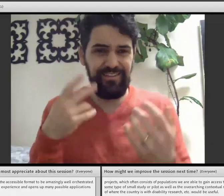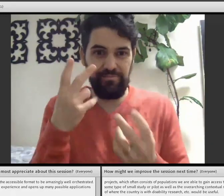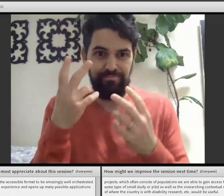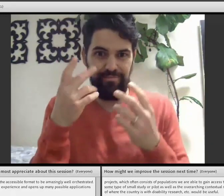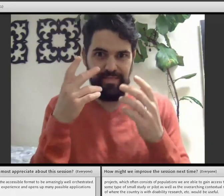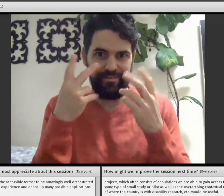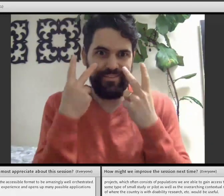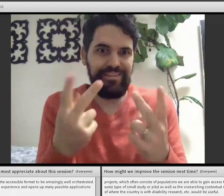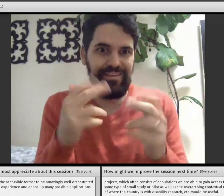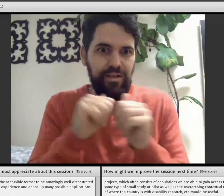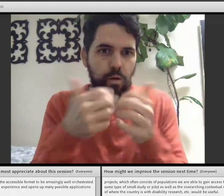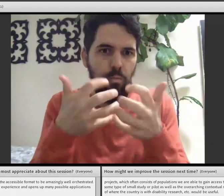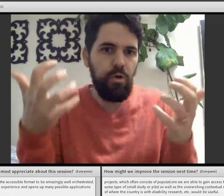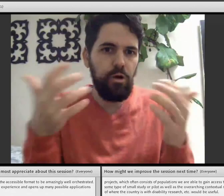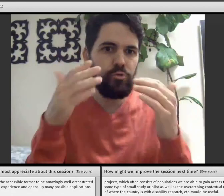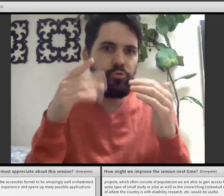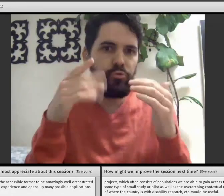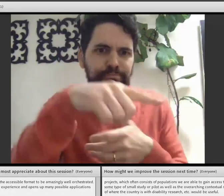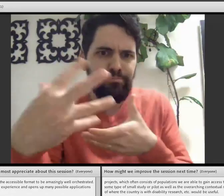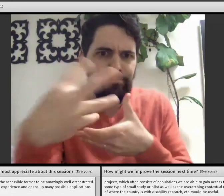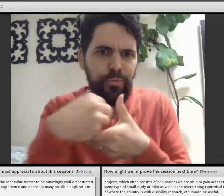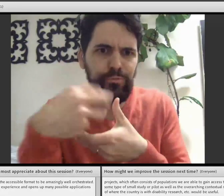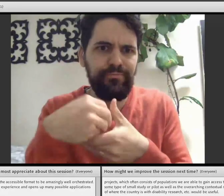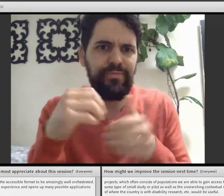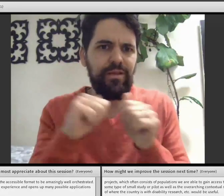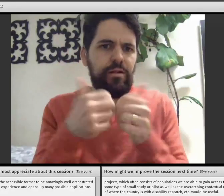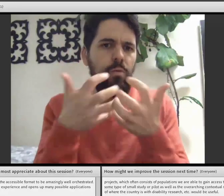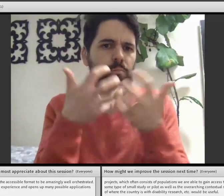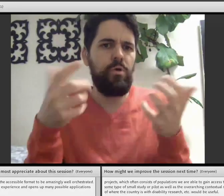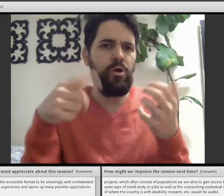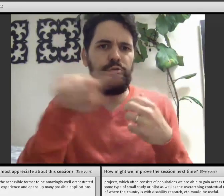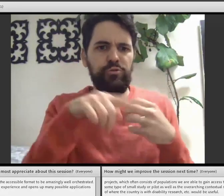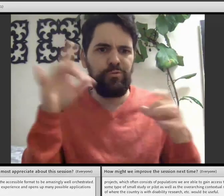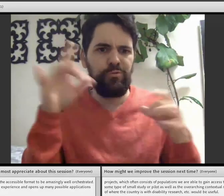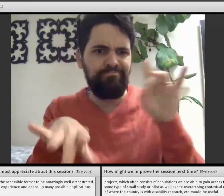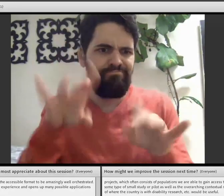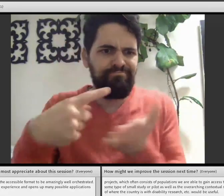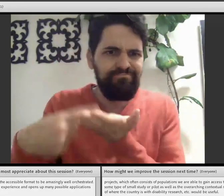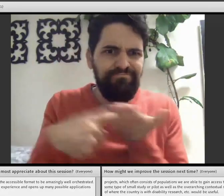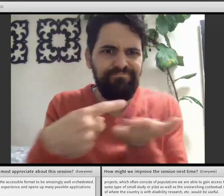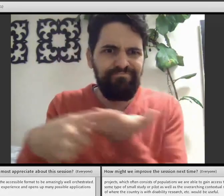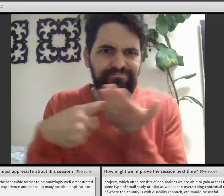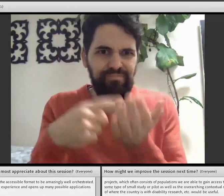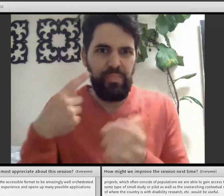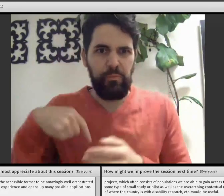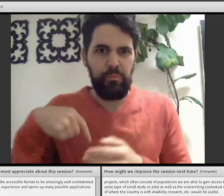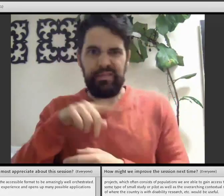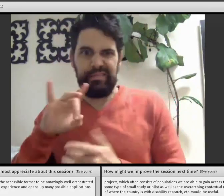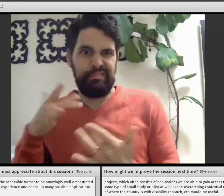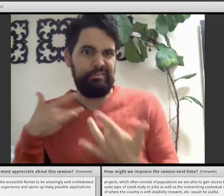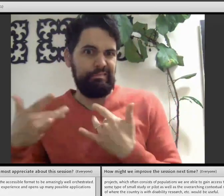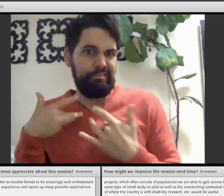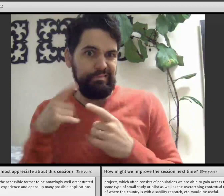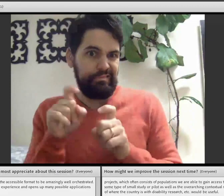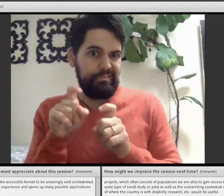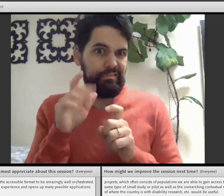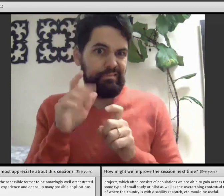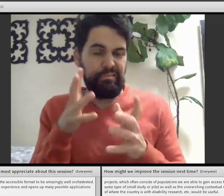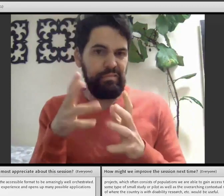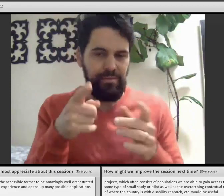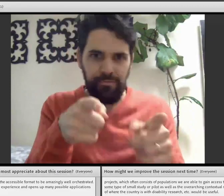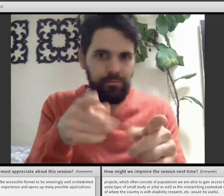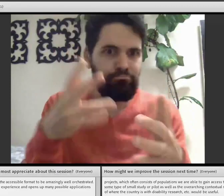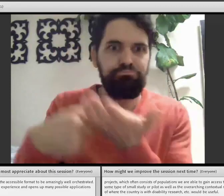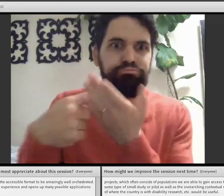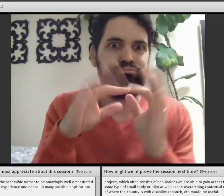The disability team here, along with Compass, we are jumping with joy. We are